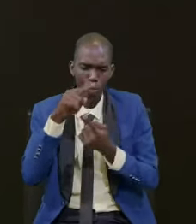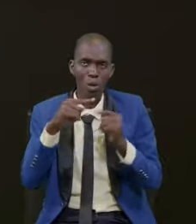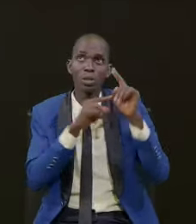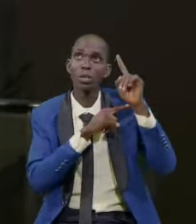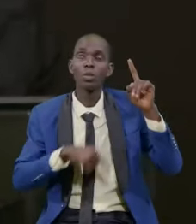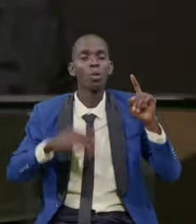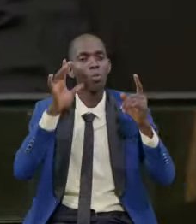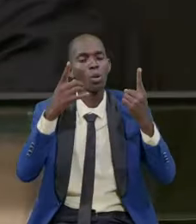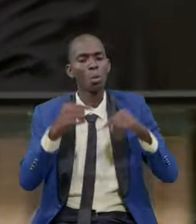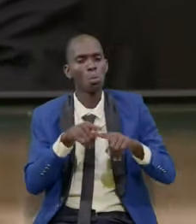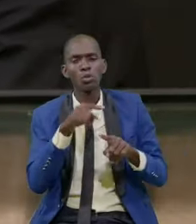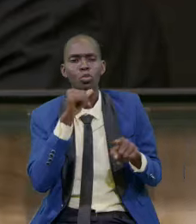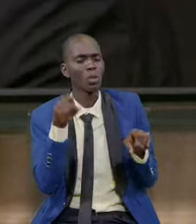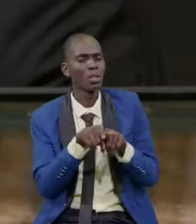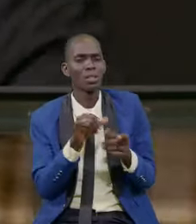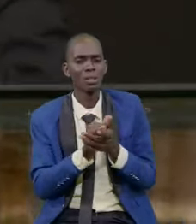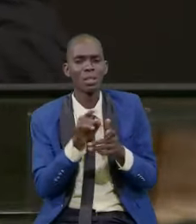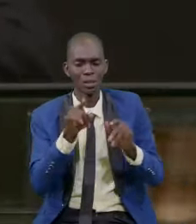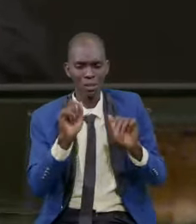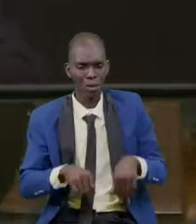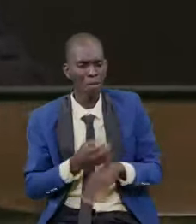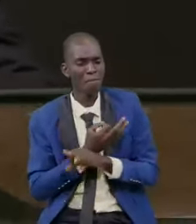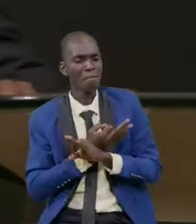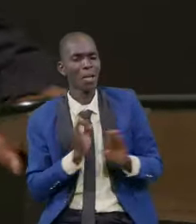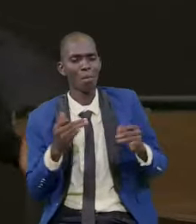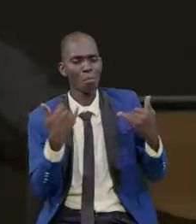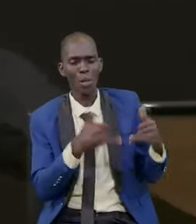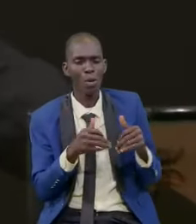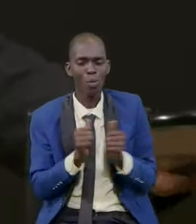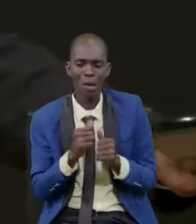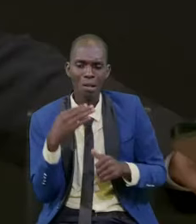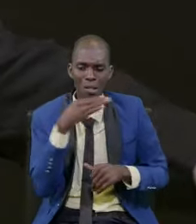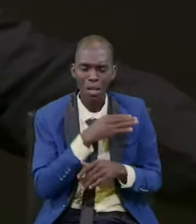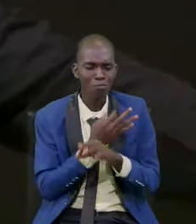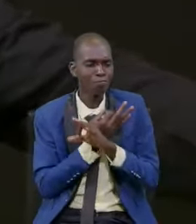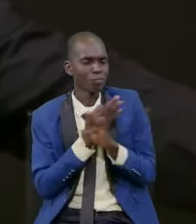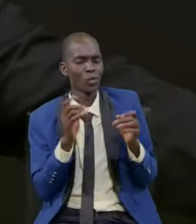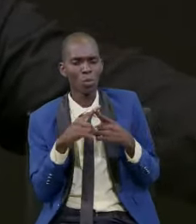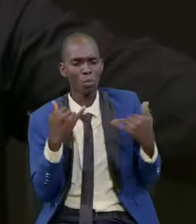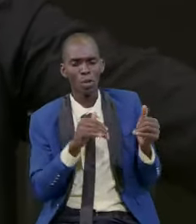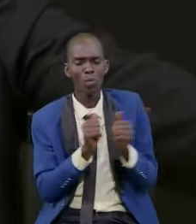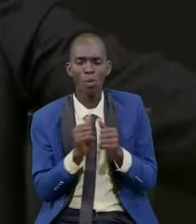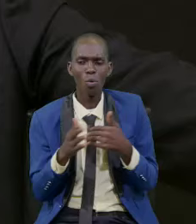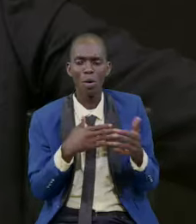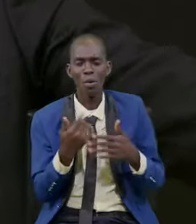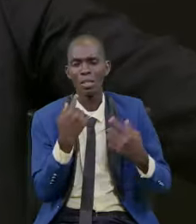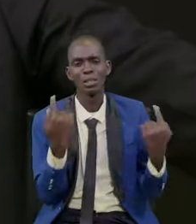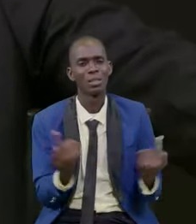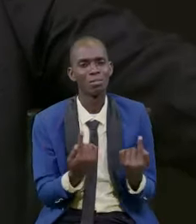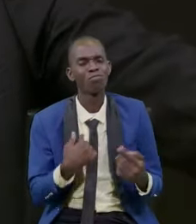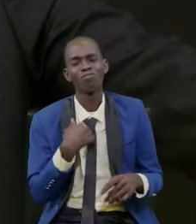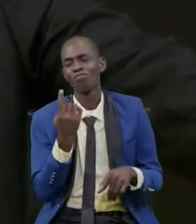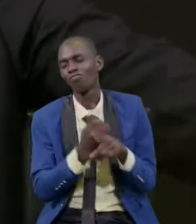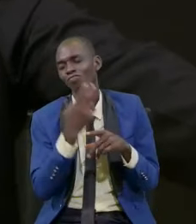He can play with deception. He can play with lies. He can play with, you know, whatever sin. Oh, I'm just